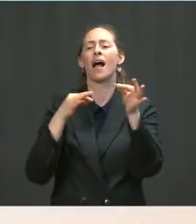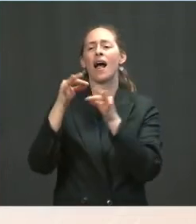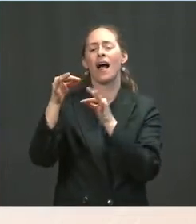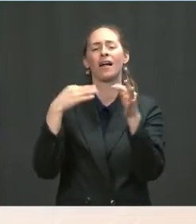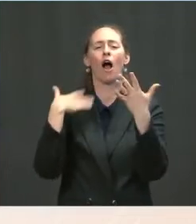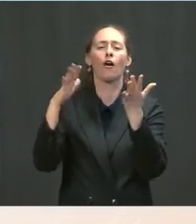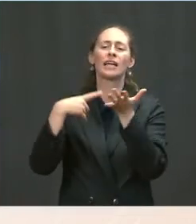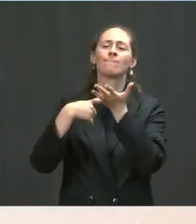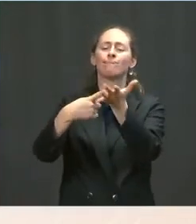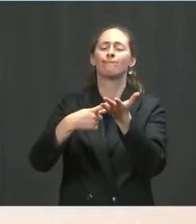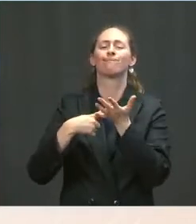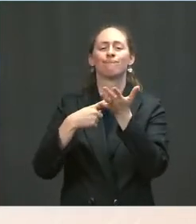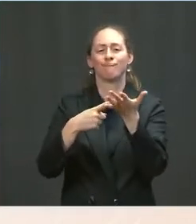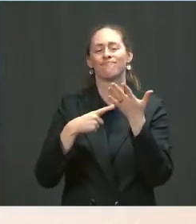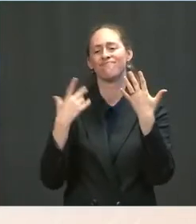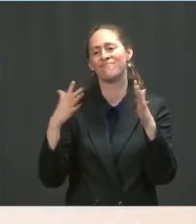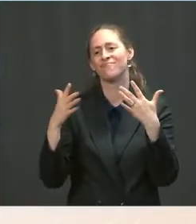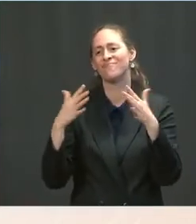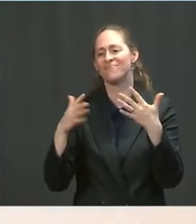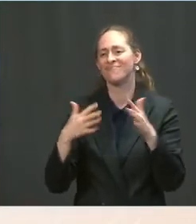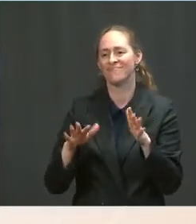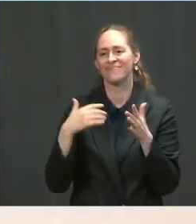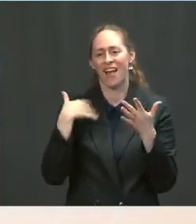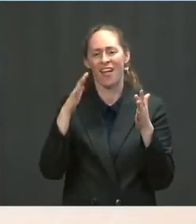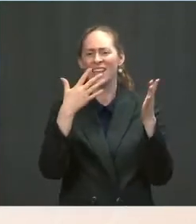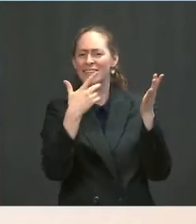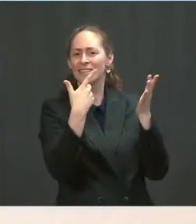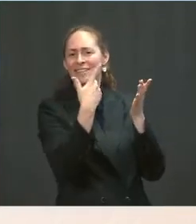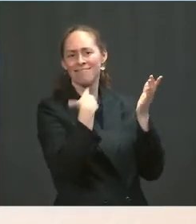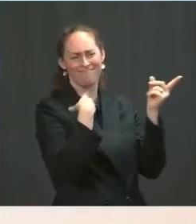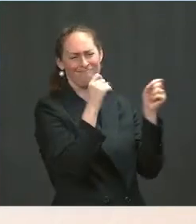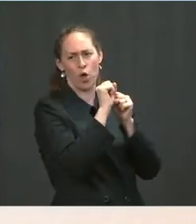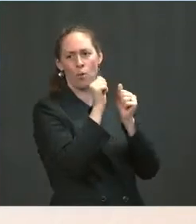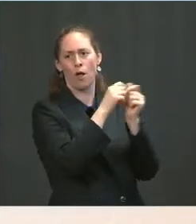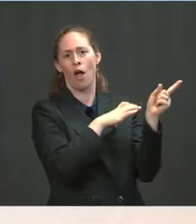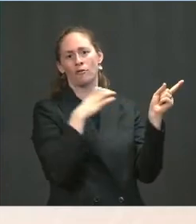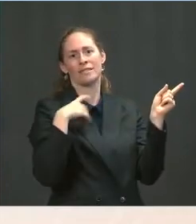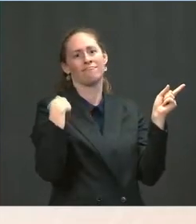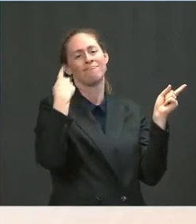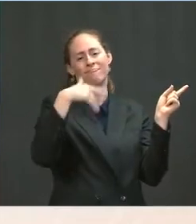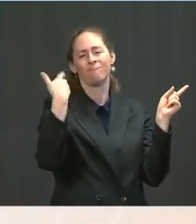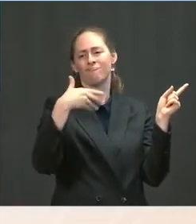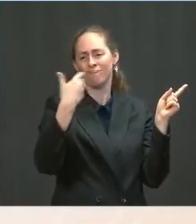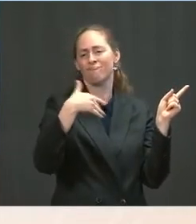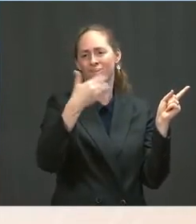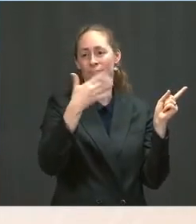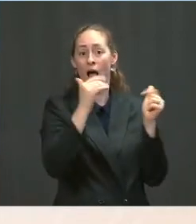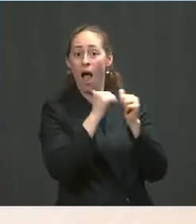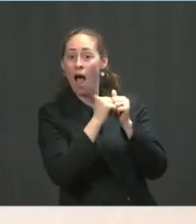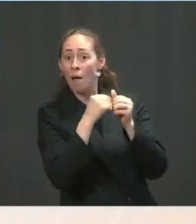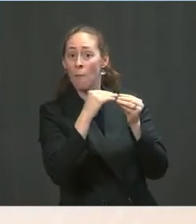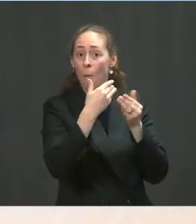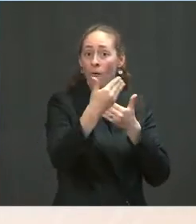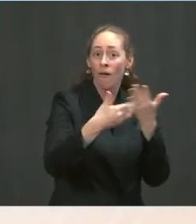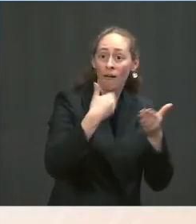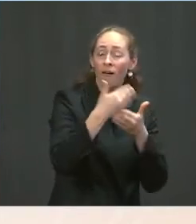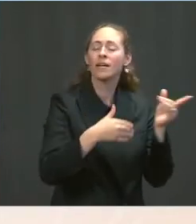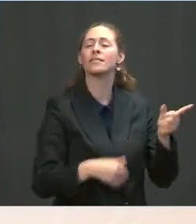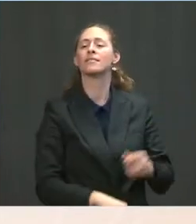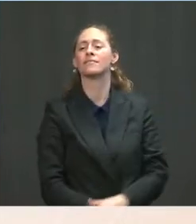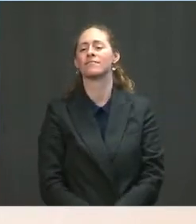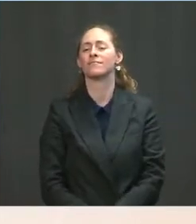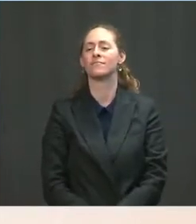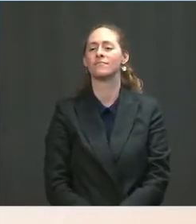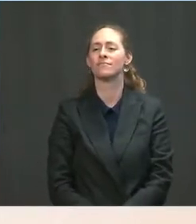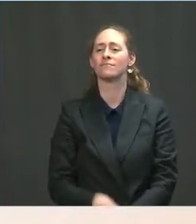something that we have been working with them with some time about how do we move forward. And so this is we're going to